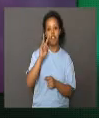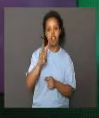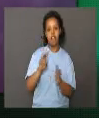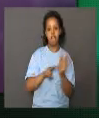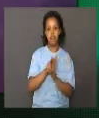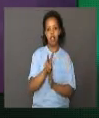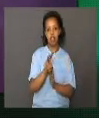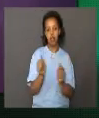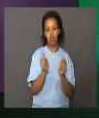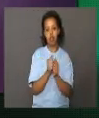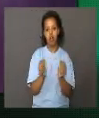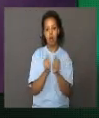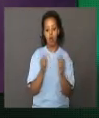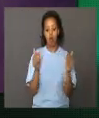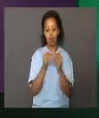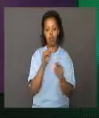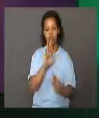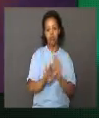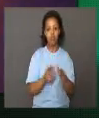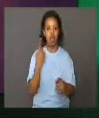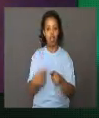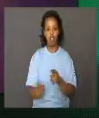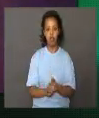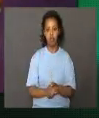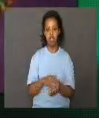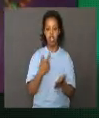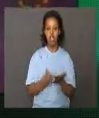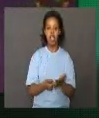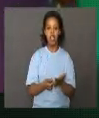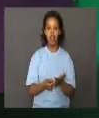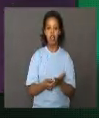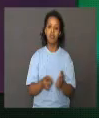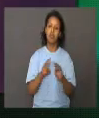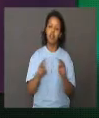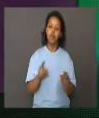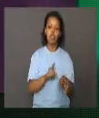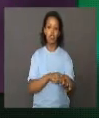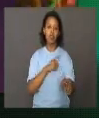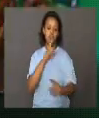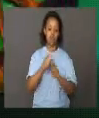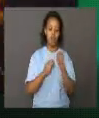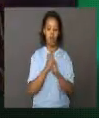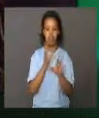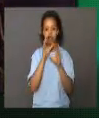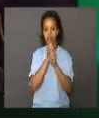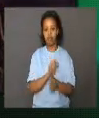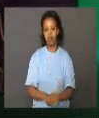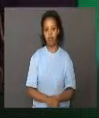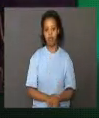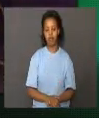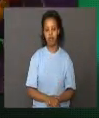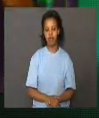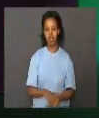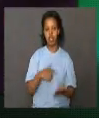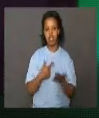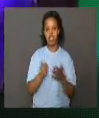as they are being produced. This period can last for many years. When the